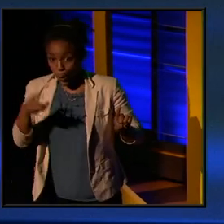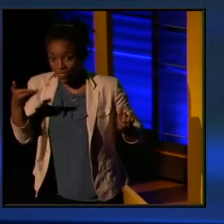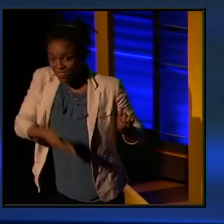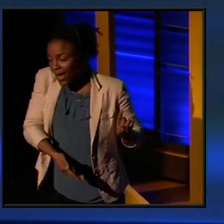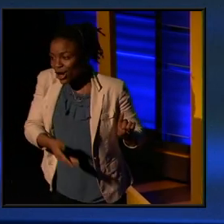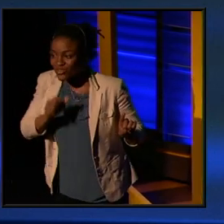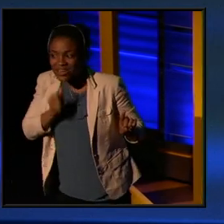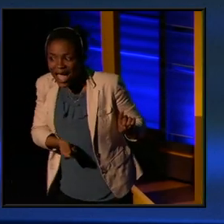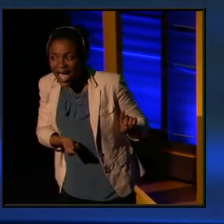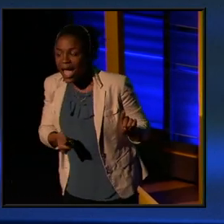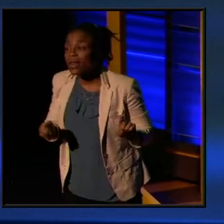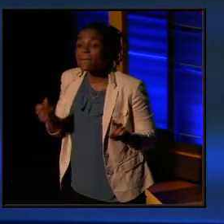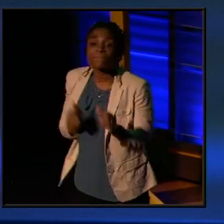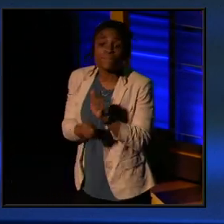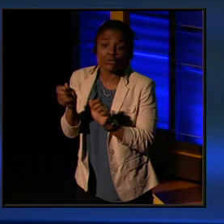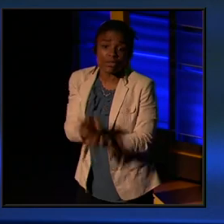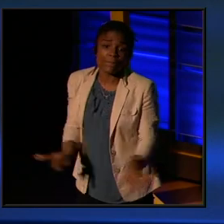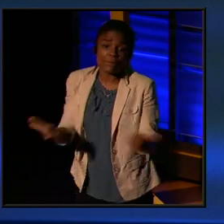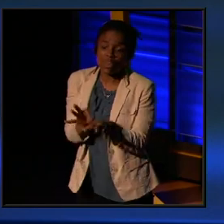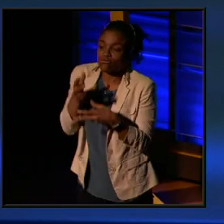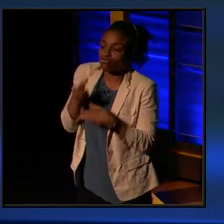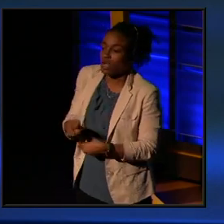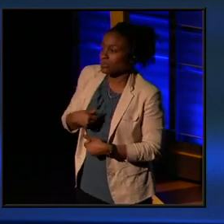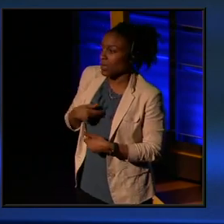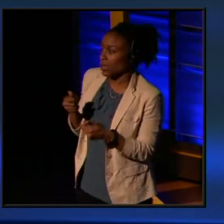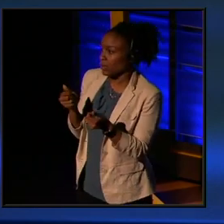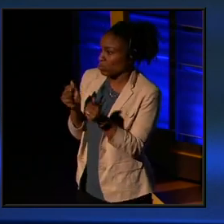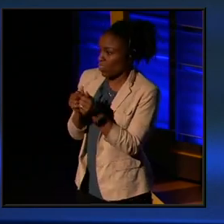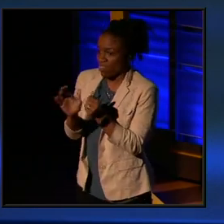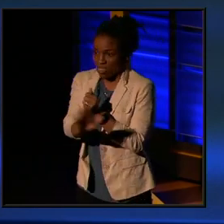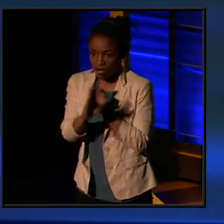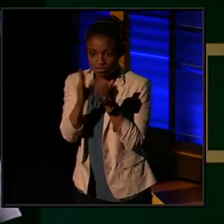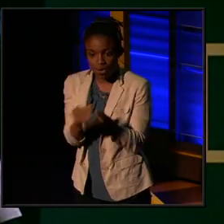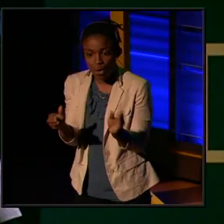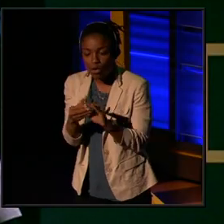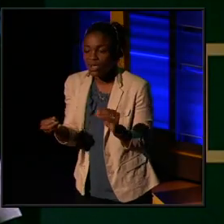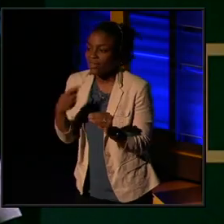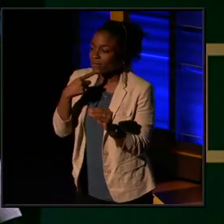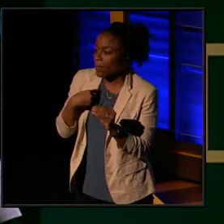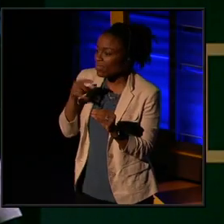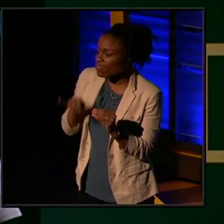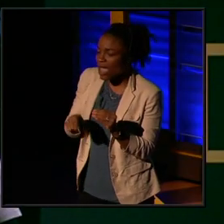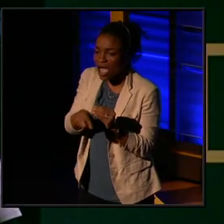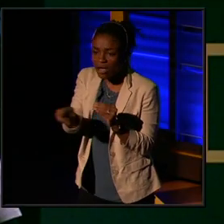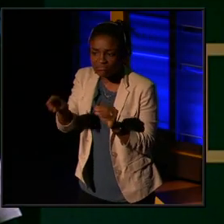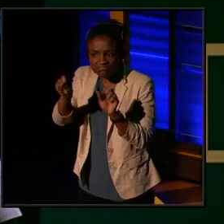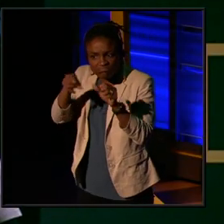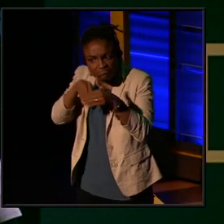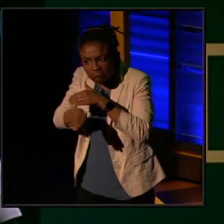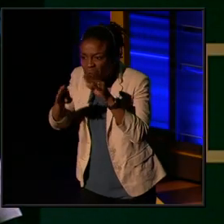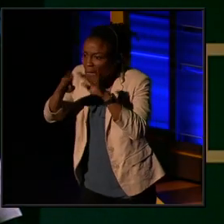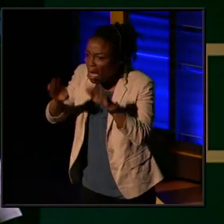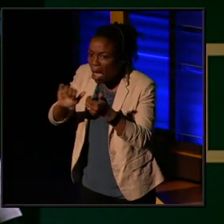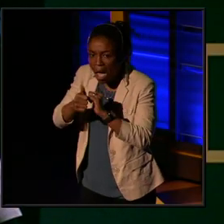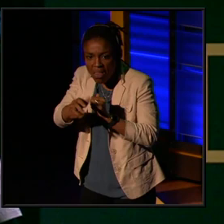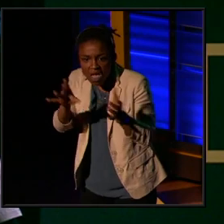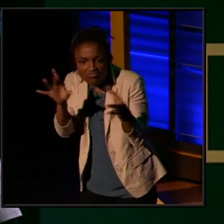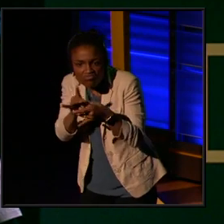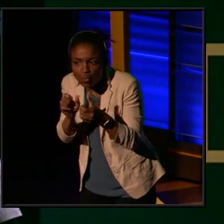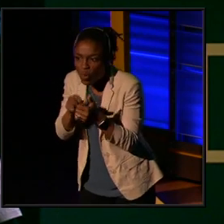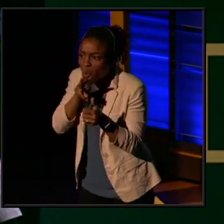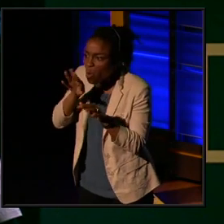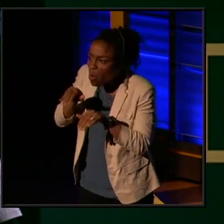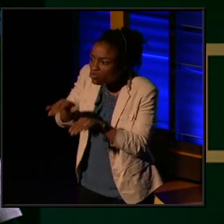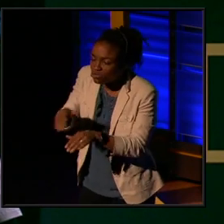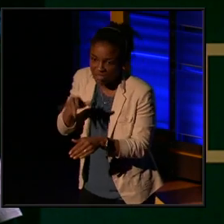their stories. They will tell you that you can come into their house and hear about how they connect with the ocean. And for me, that's the most important part